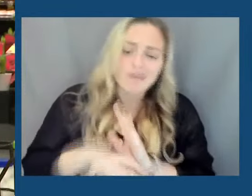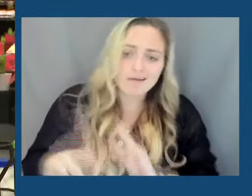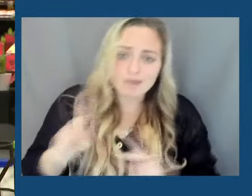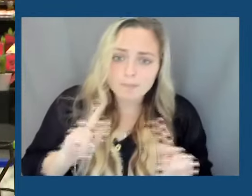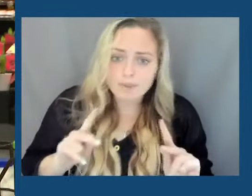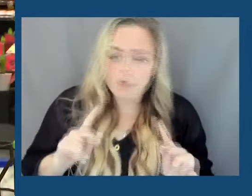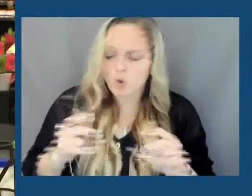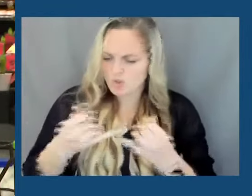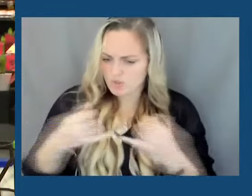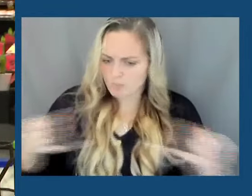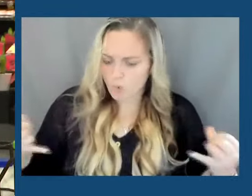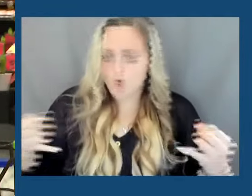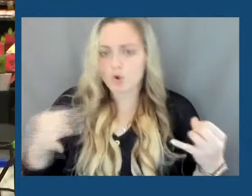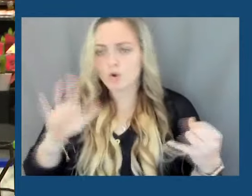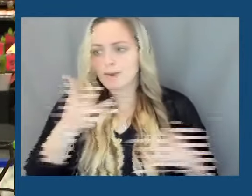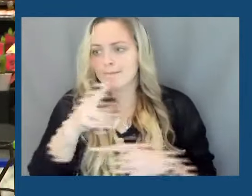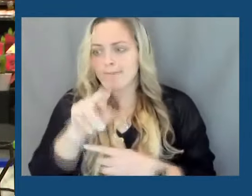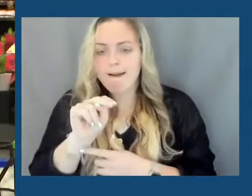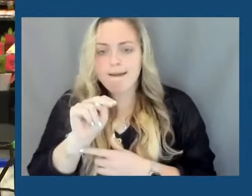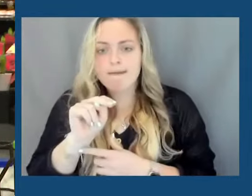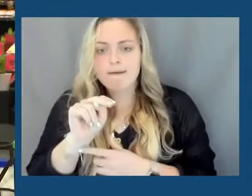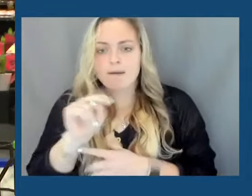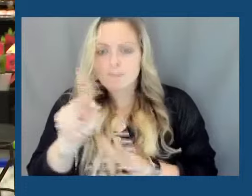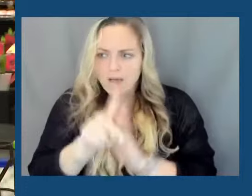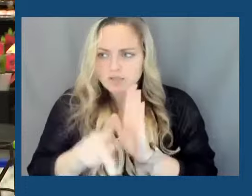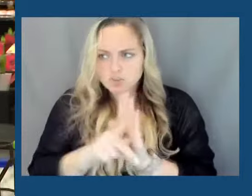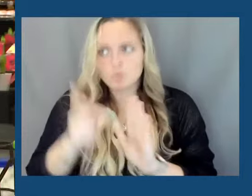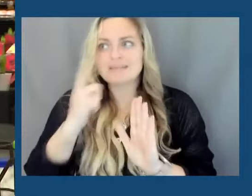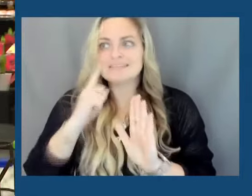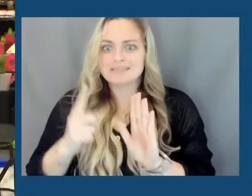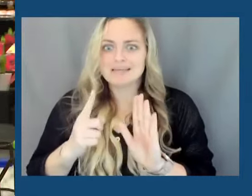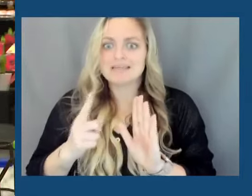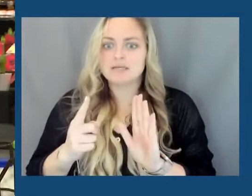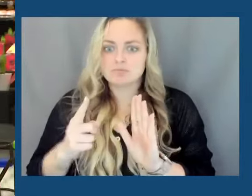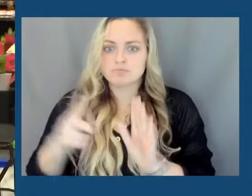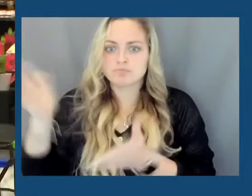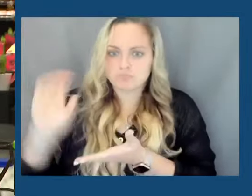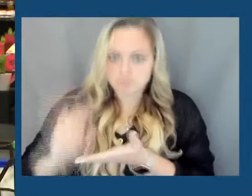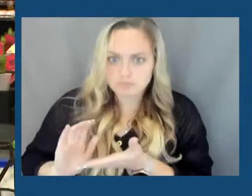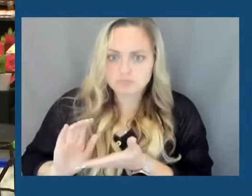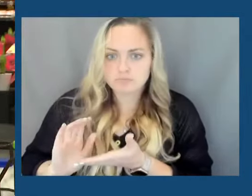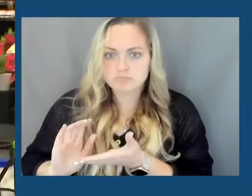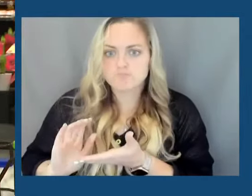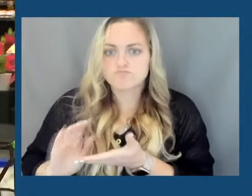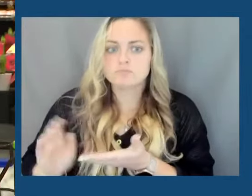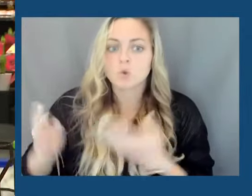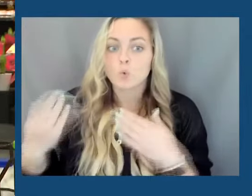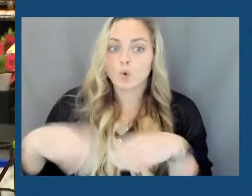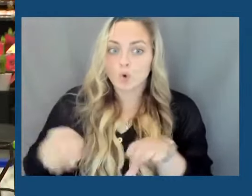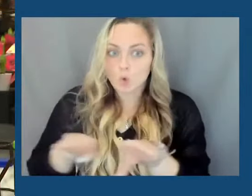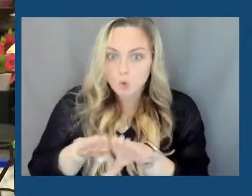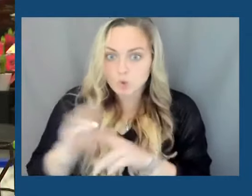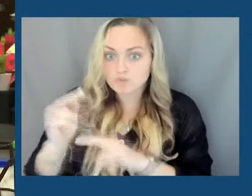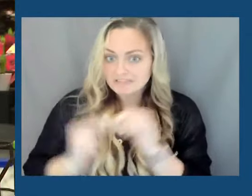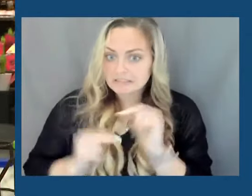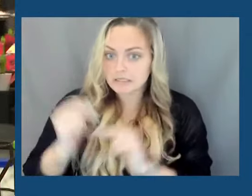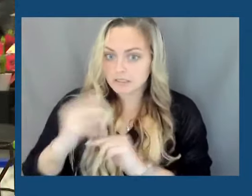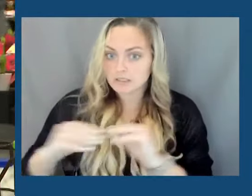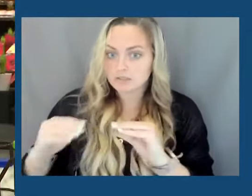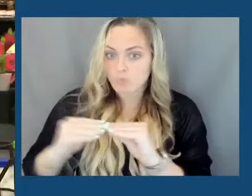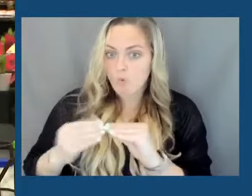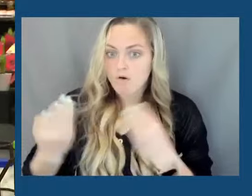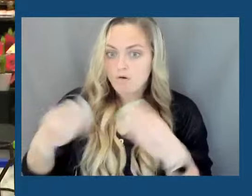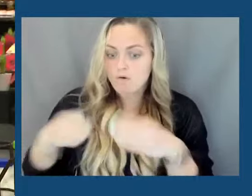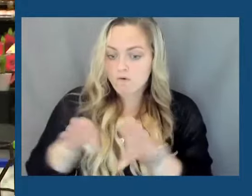border under the Biden policies. There's been a dramatic decline. We're starting to close our facilities,